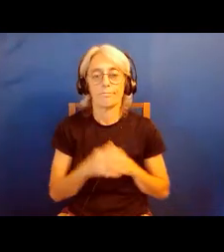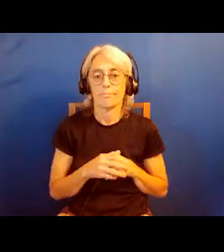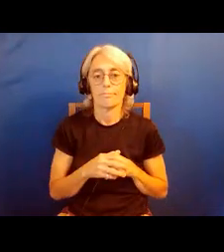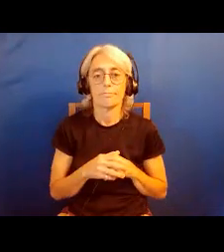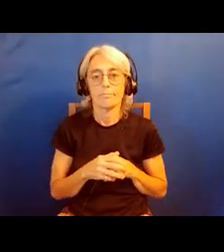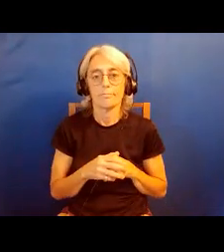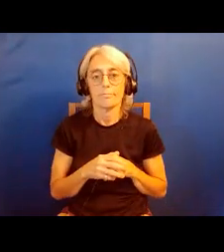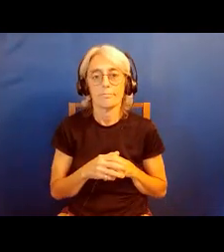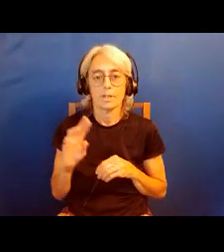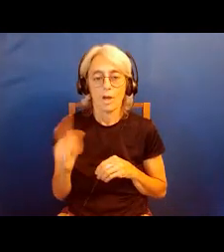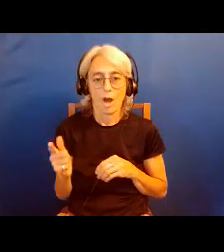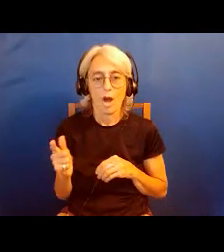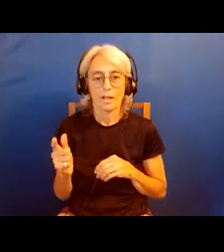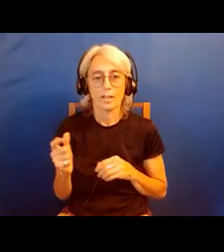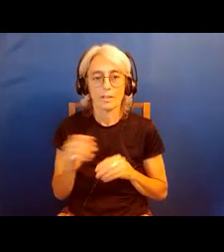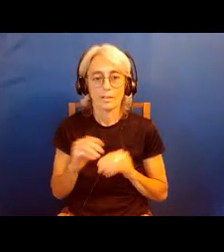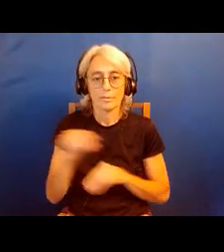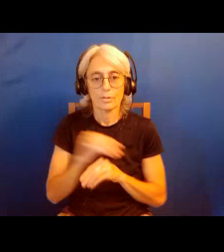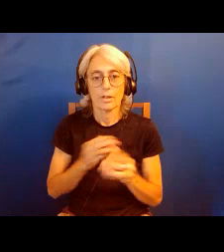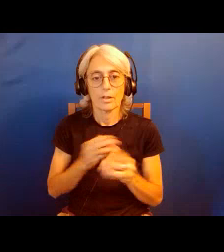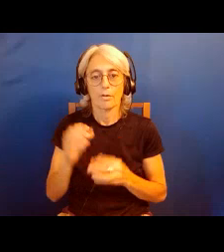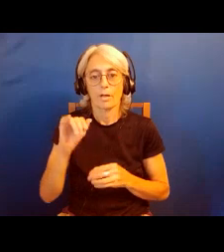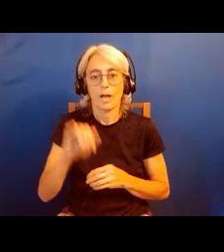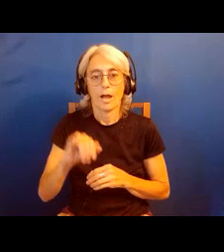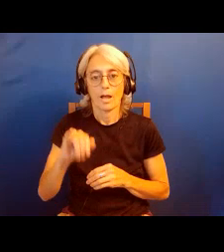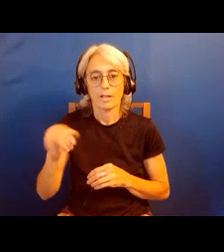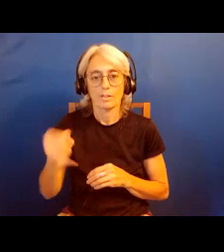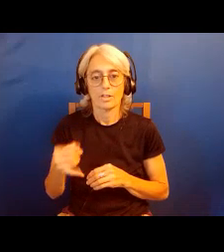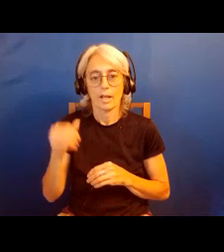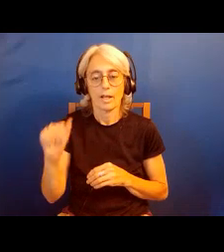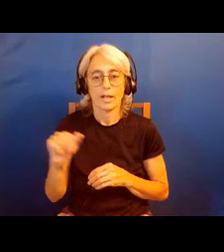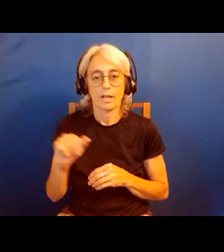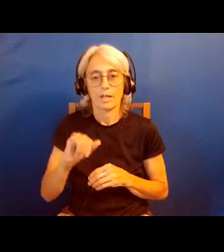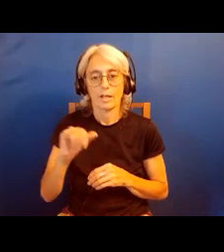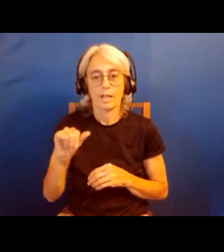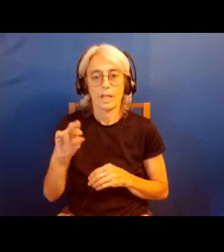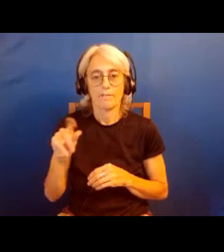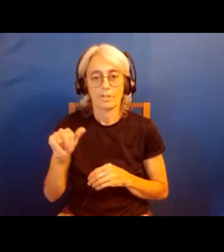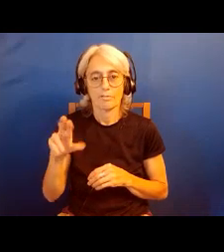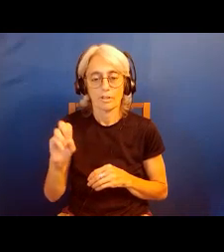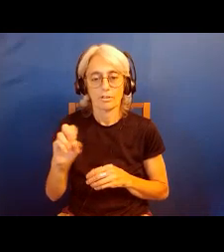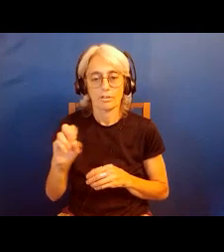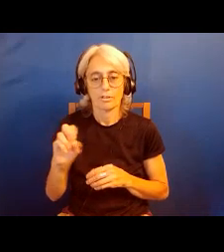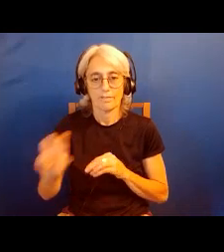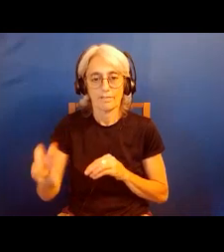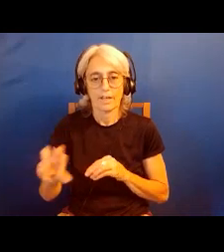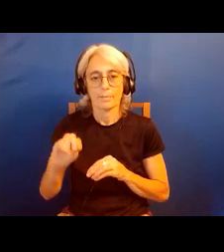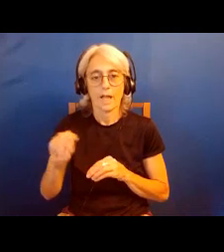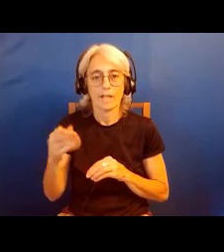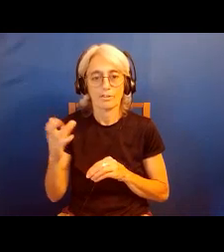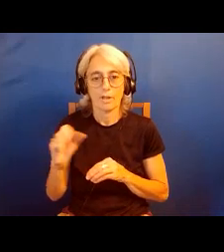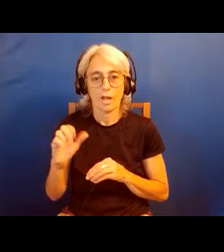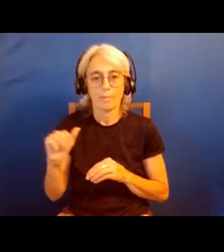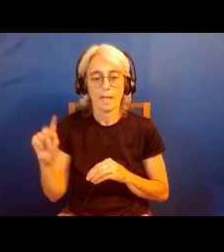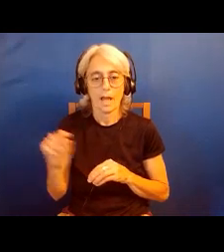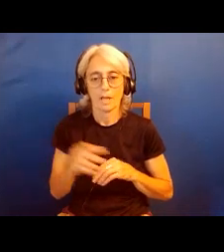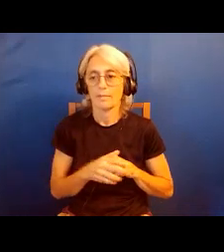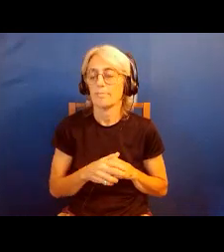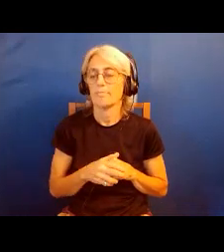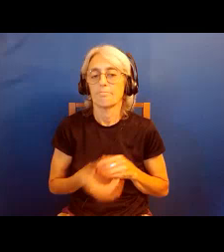redistribution we've received through the IIJA, the Infrastructure Investment and Jobs Act. And you can see the sizable increase in the amount of funds. And